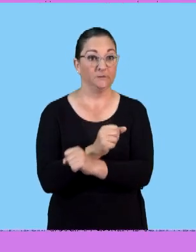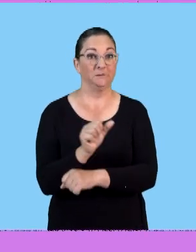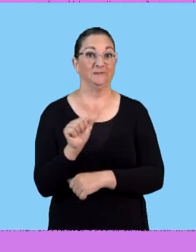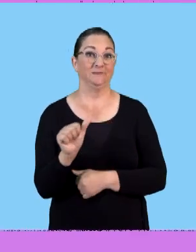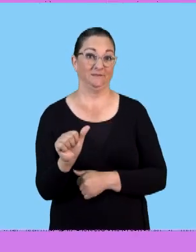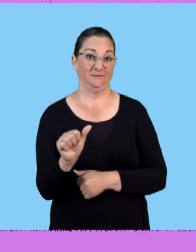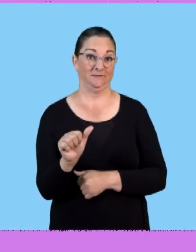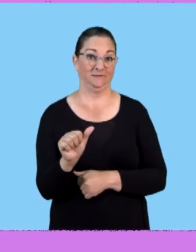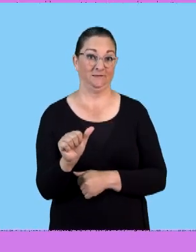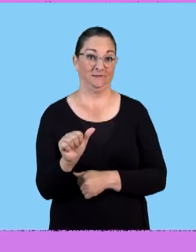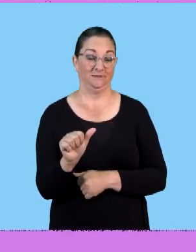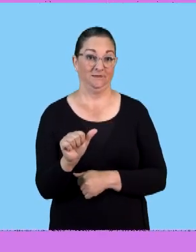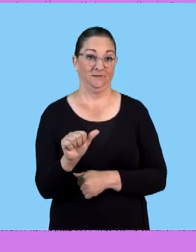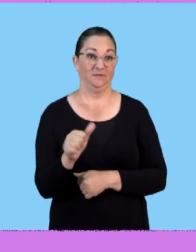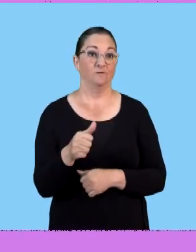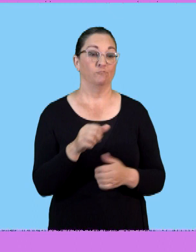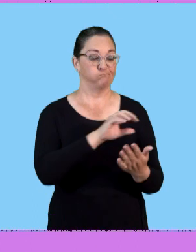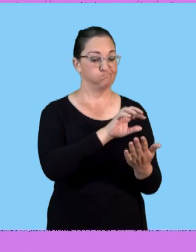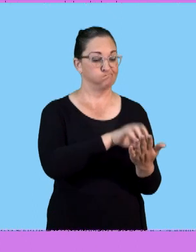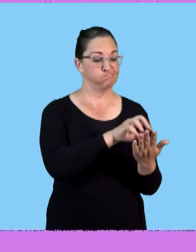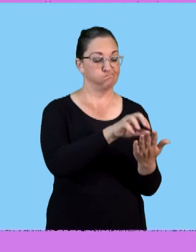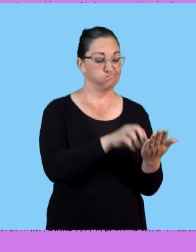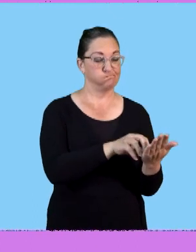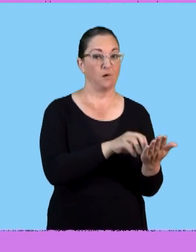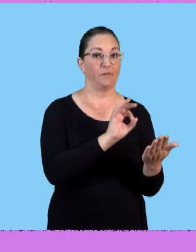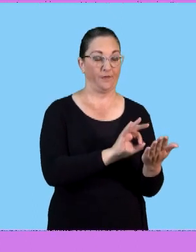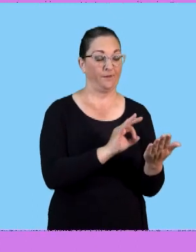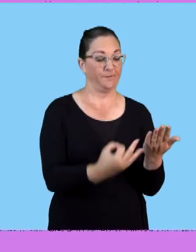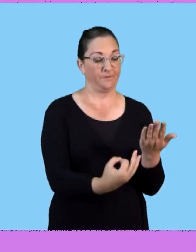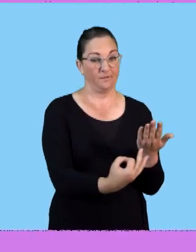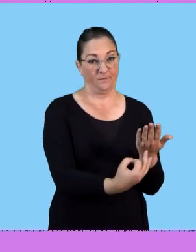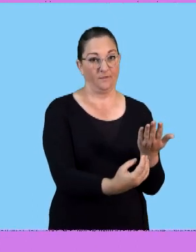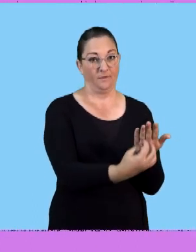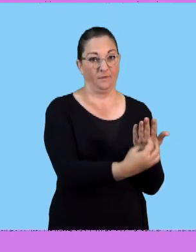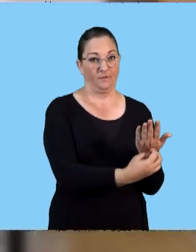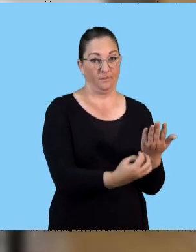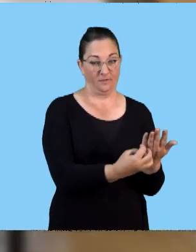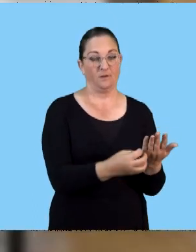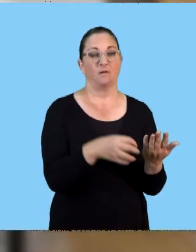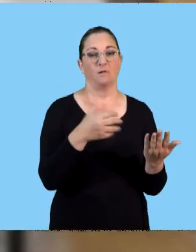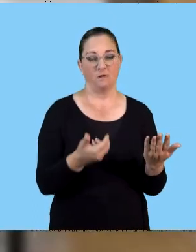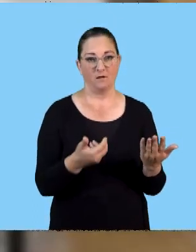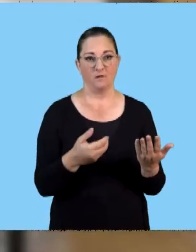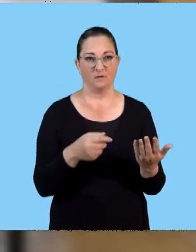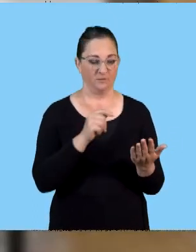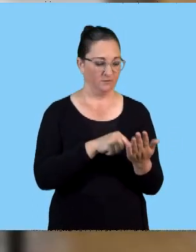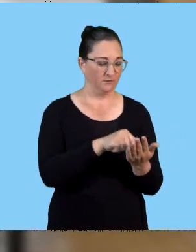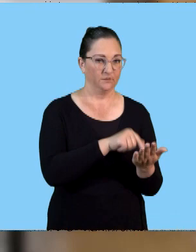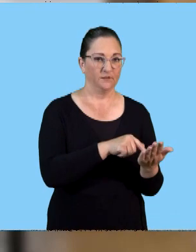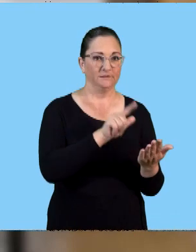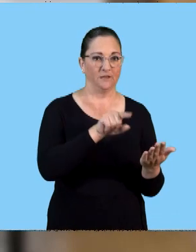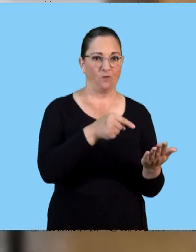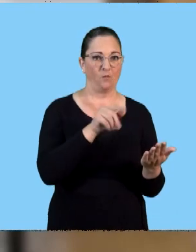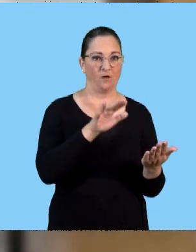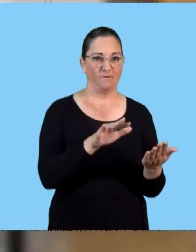Multiply by the 6 triangles I have in total. 3 on the one side as well as 3 on the other side. So let's type it